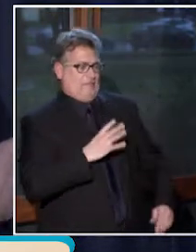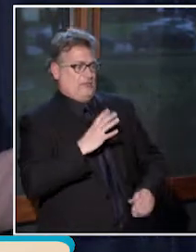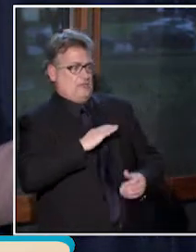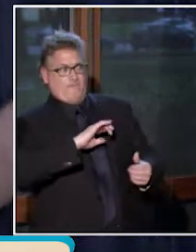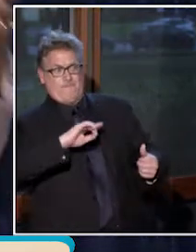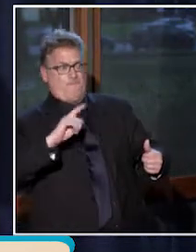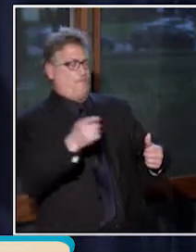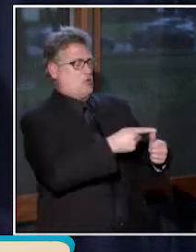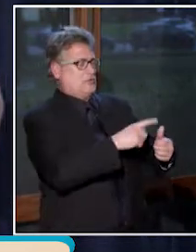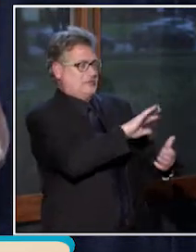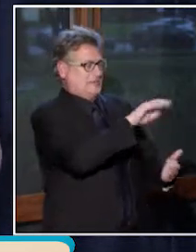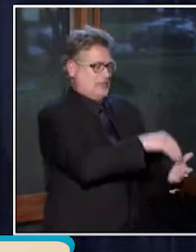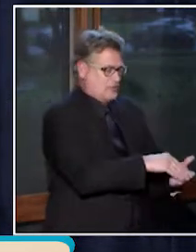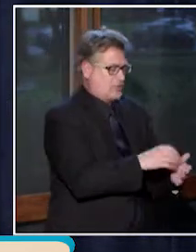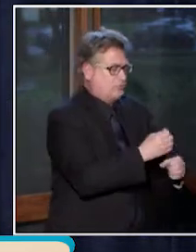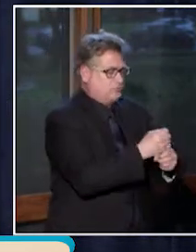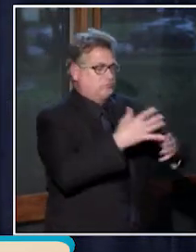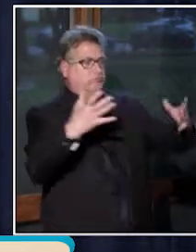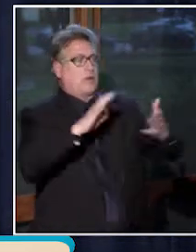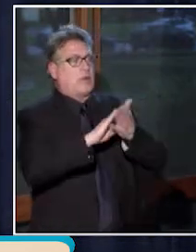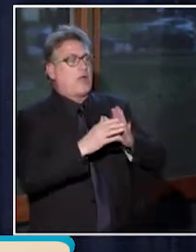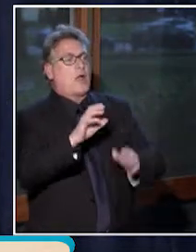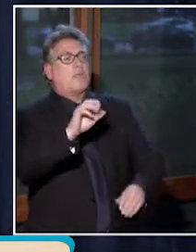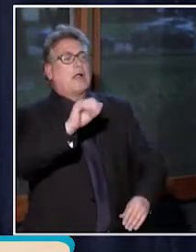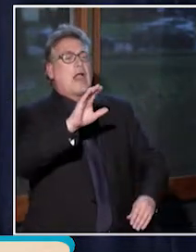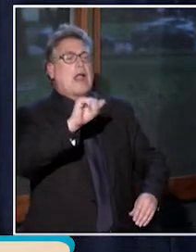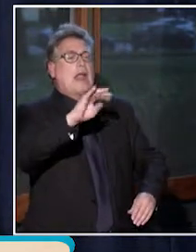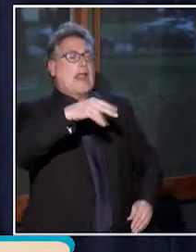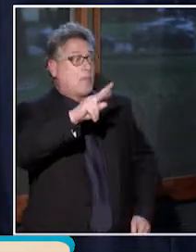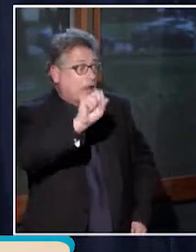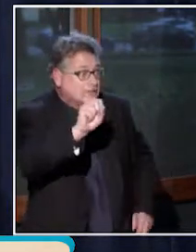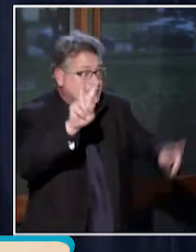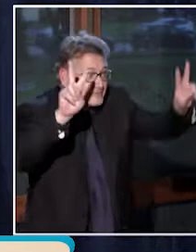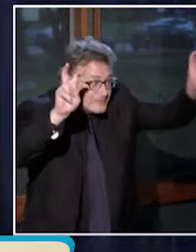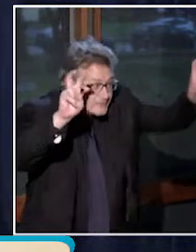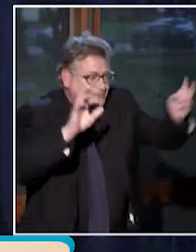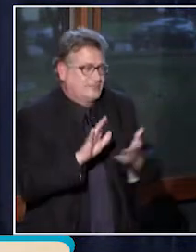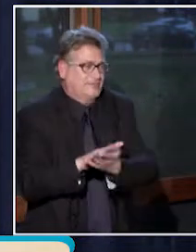a center is now a campus. Woohoo!